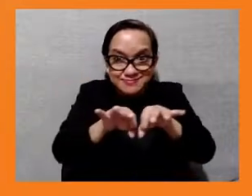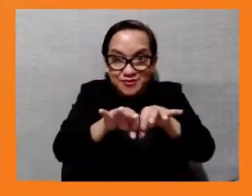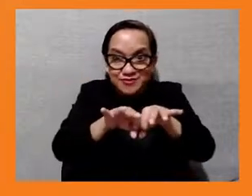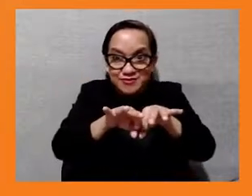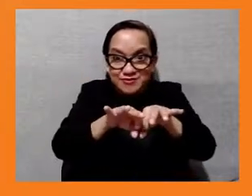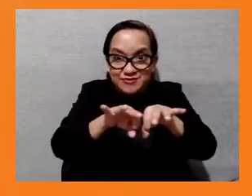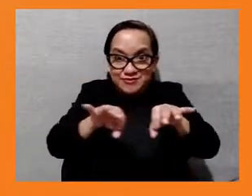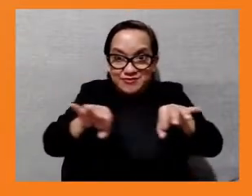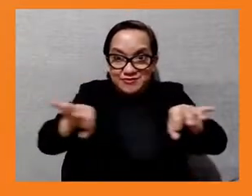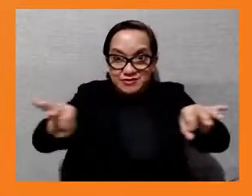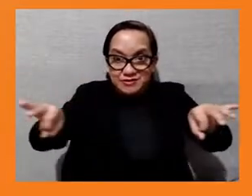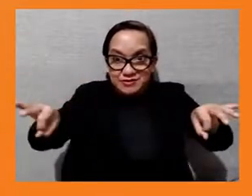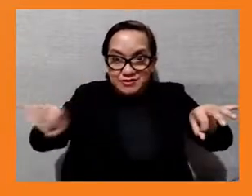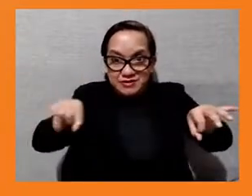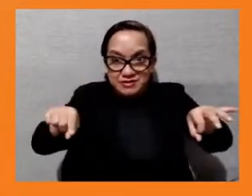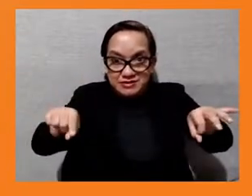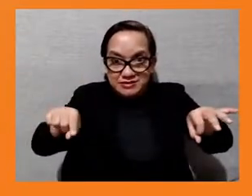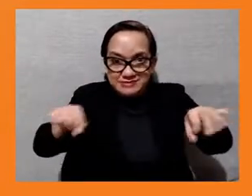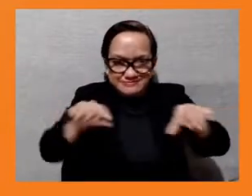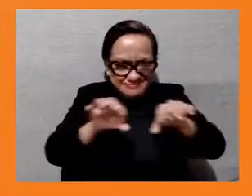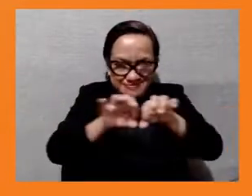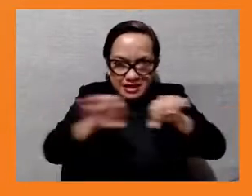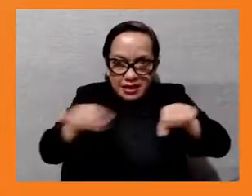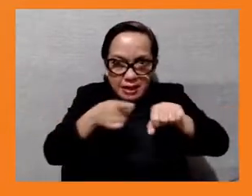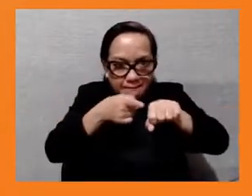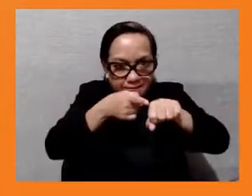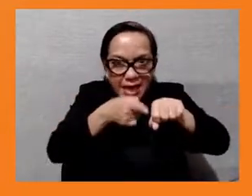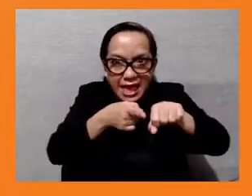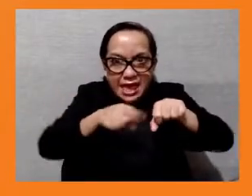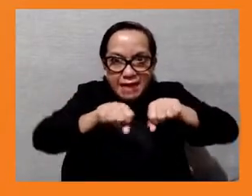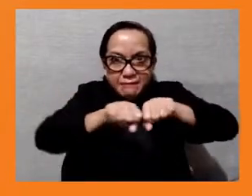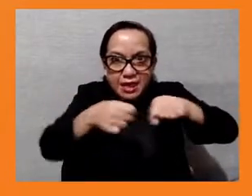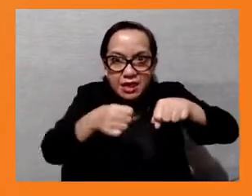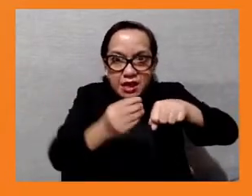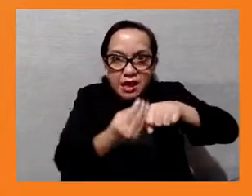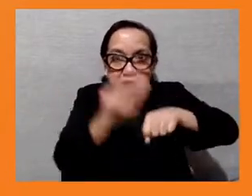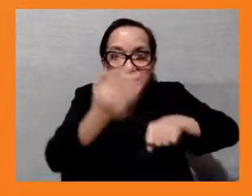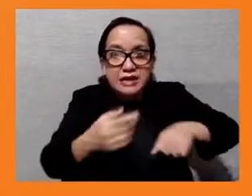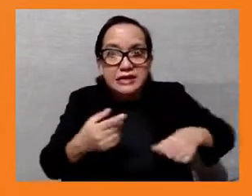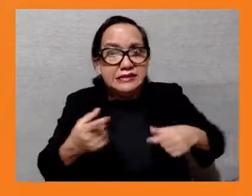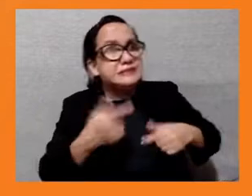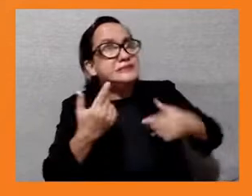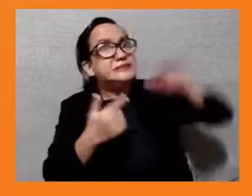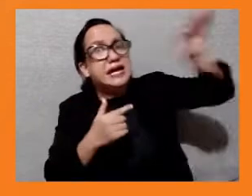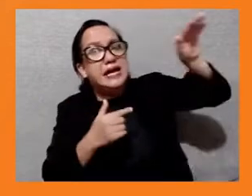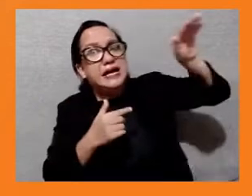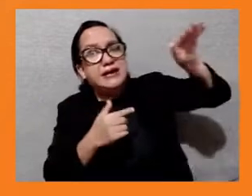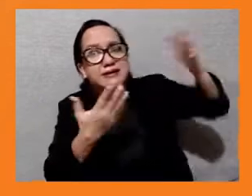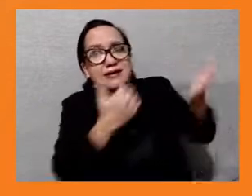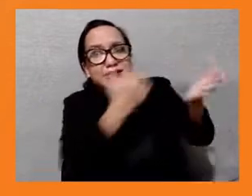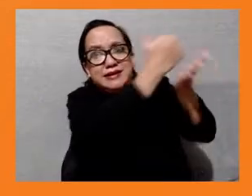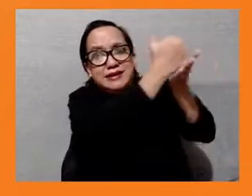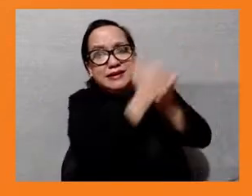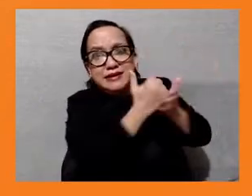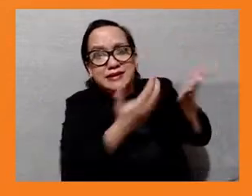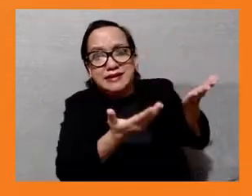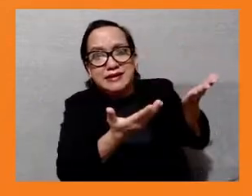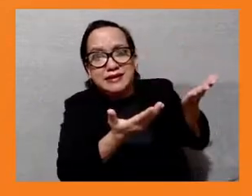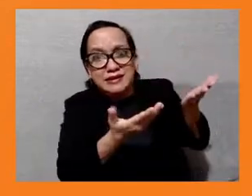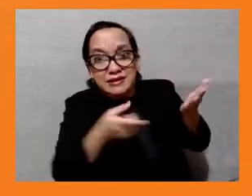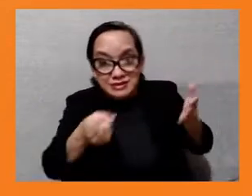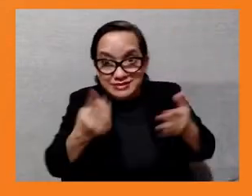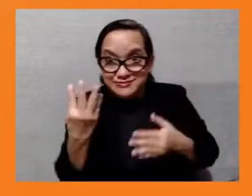that begins early in the project preparation stage and is carried out on an ongoing basis throughout the project, adequate information that